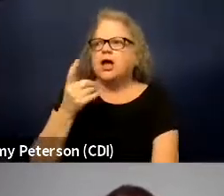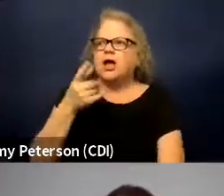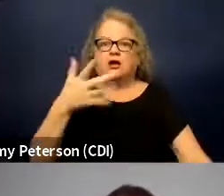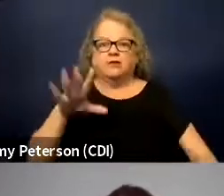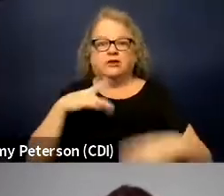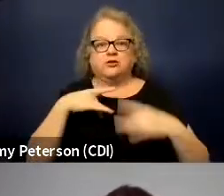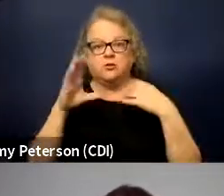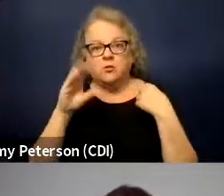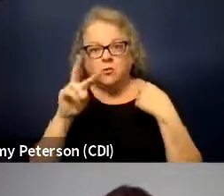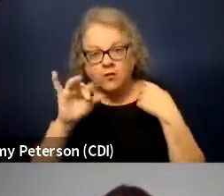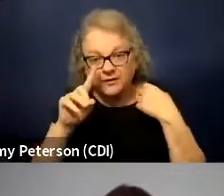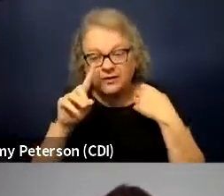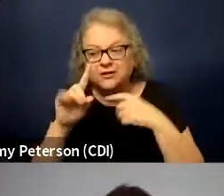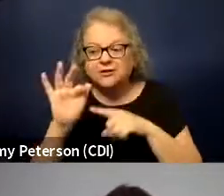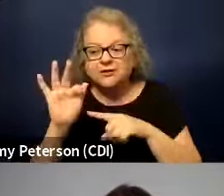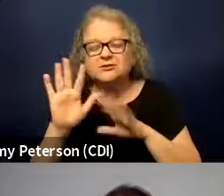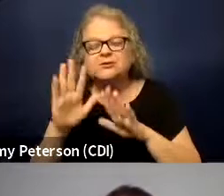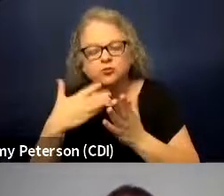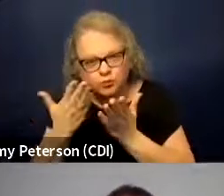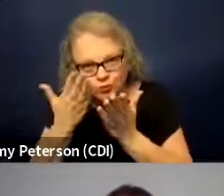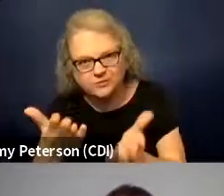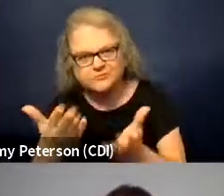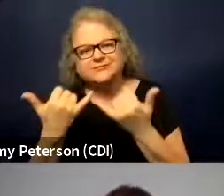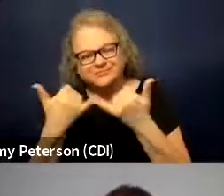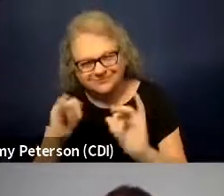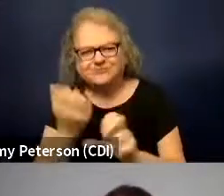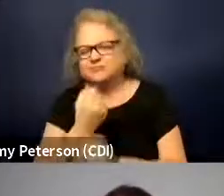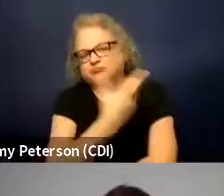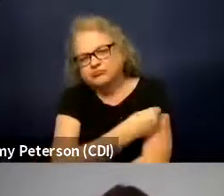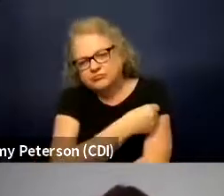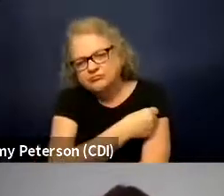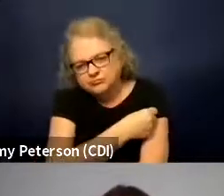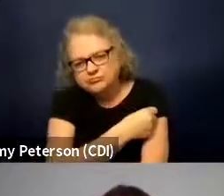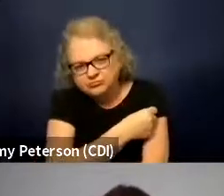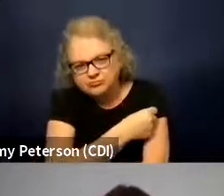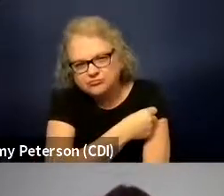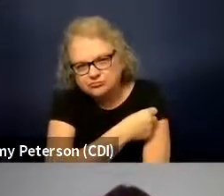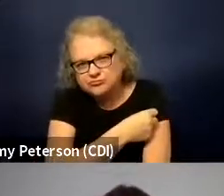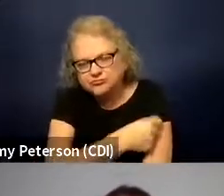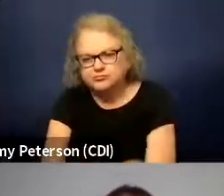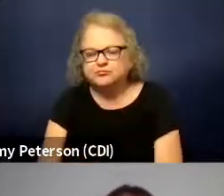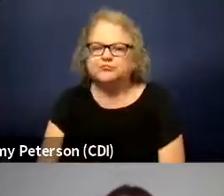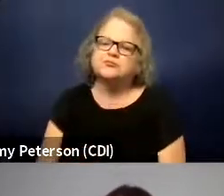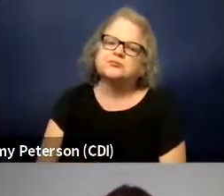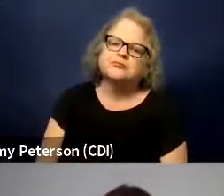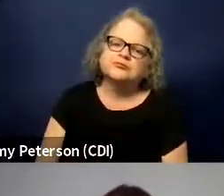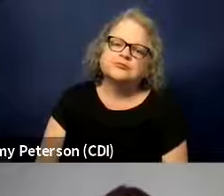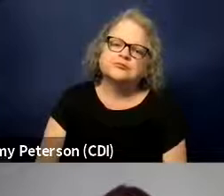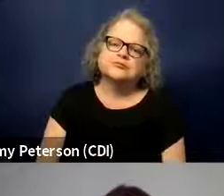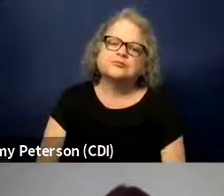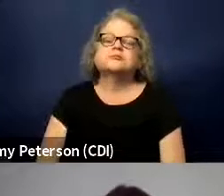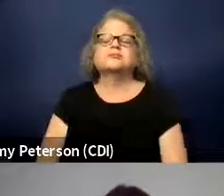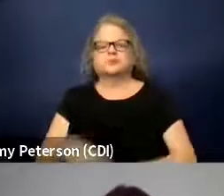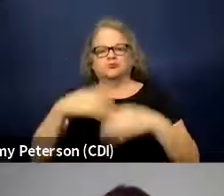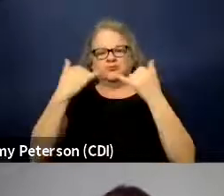While we're talking about vaccines, I want to remind you that flu season is upon us, and it is important to get